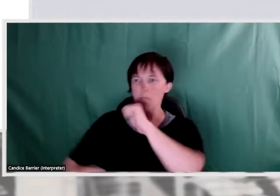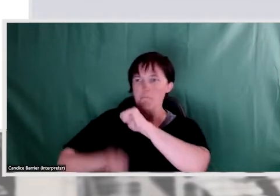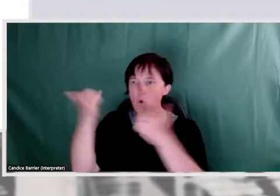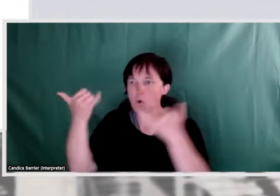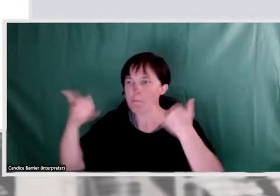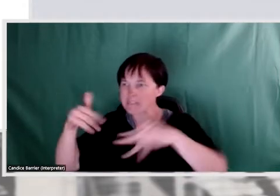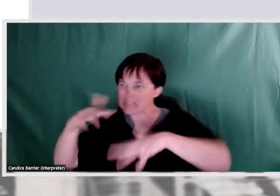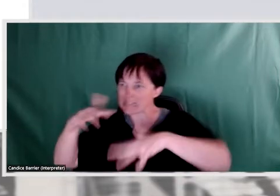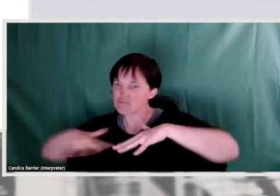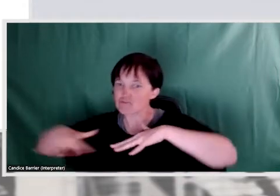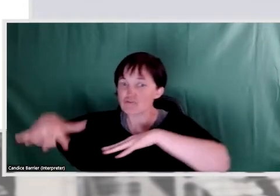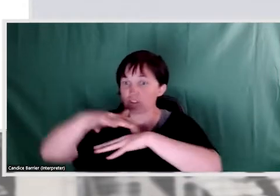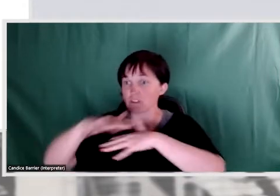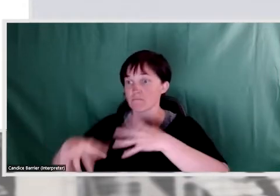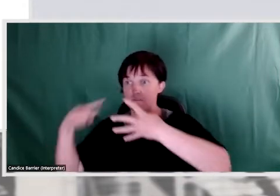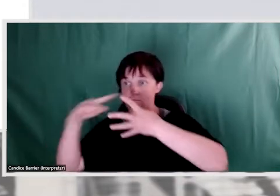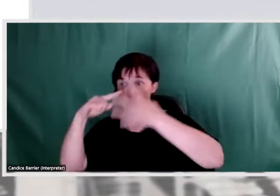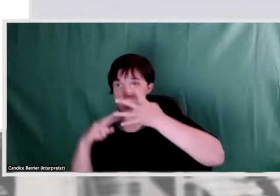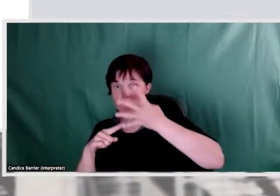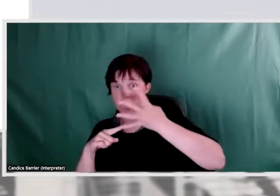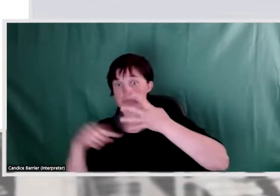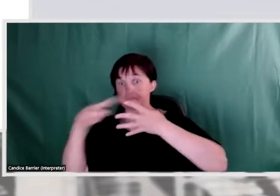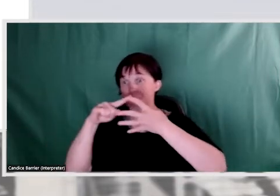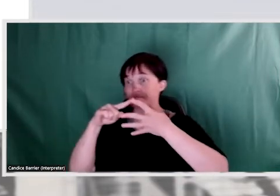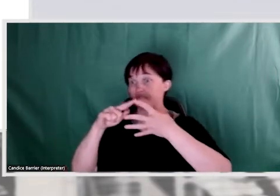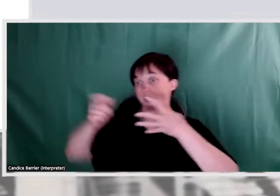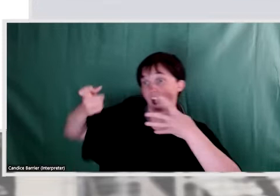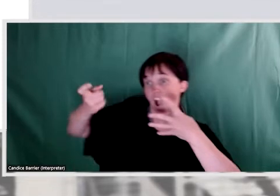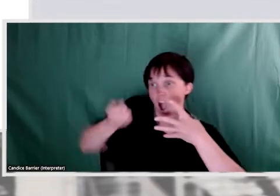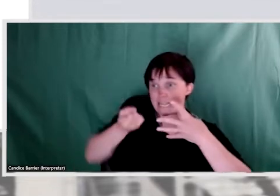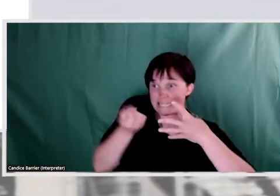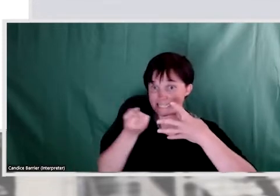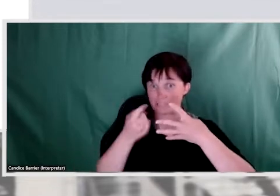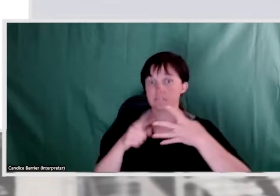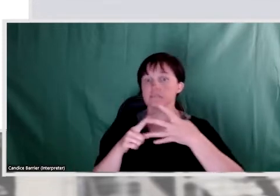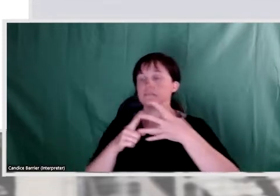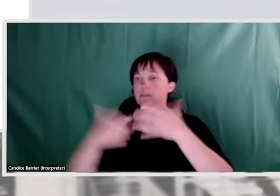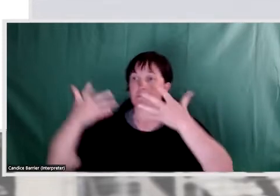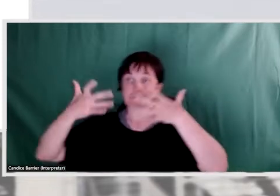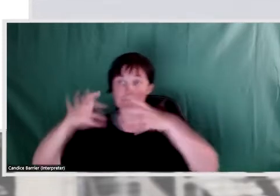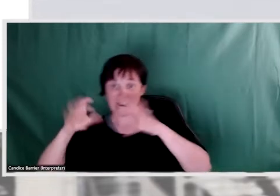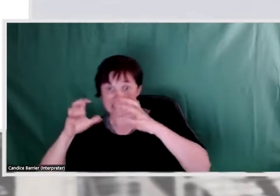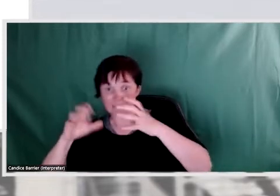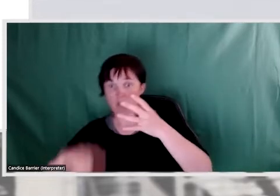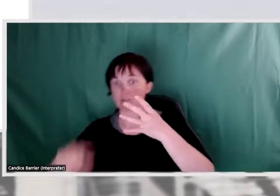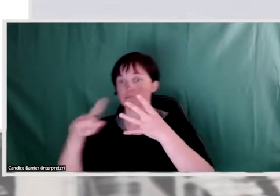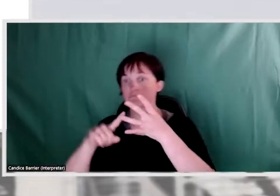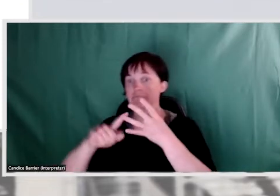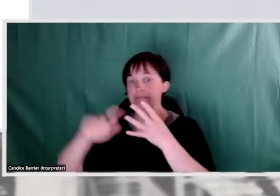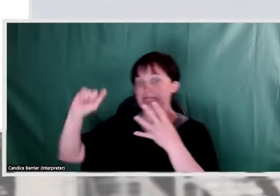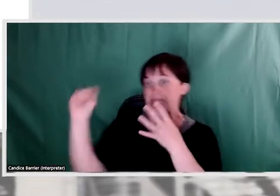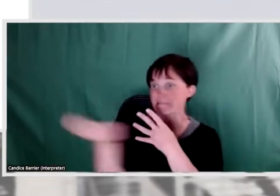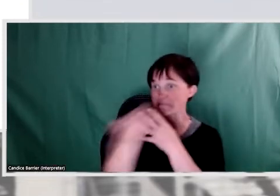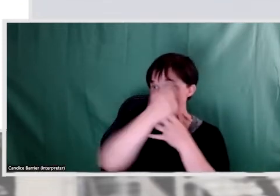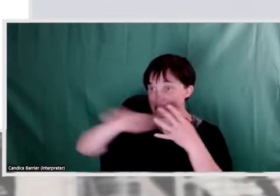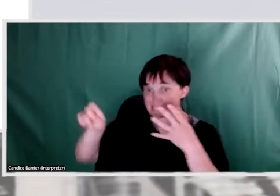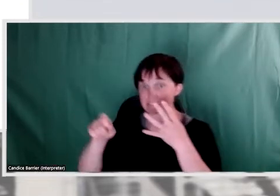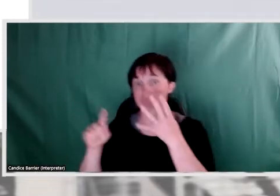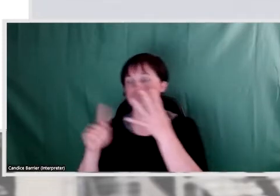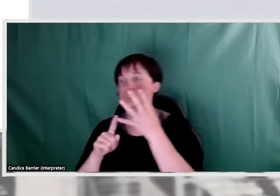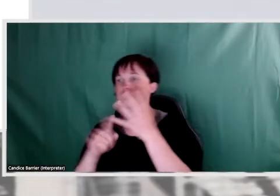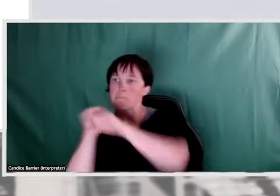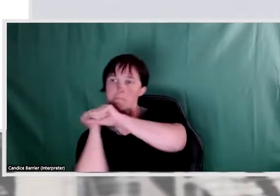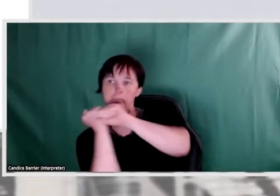surfaces? So the four options are A, hockey, B, basketball, C, tennis, and